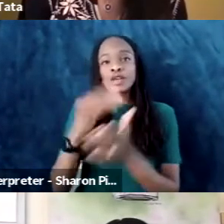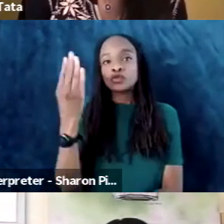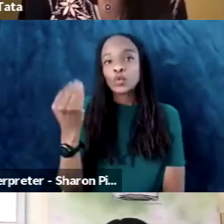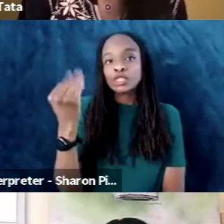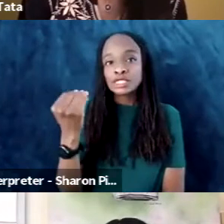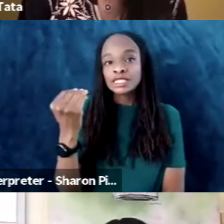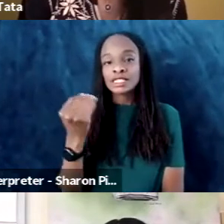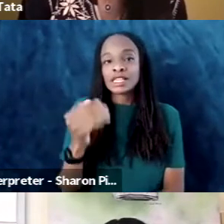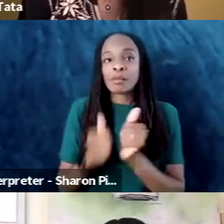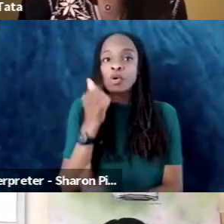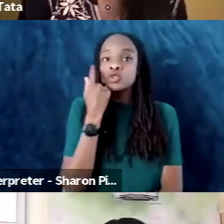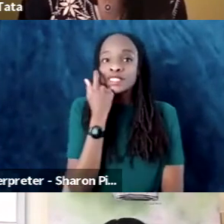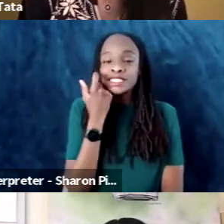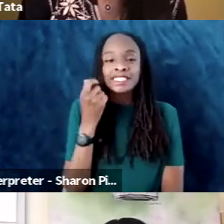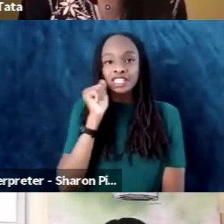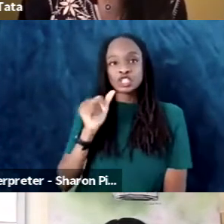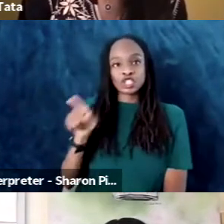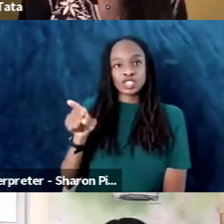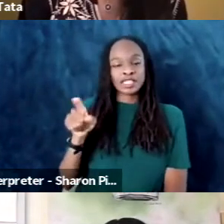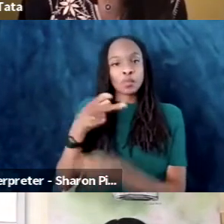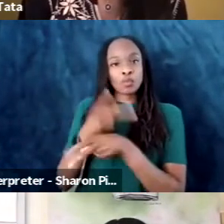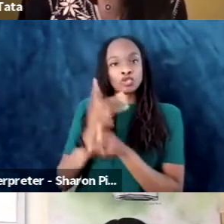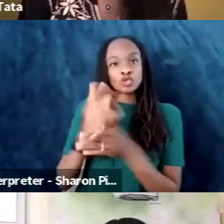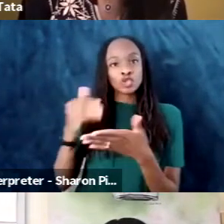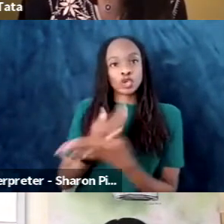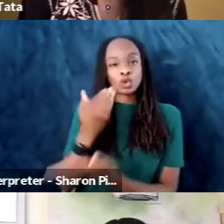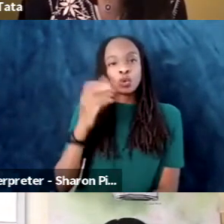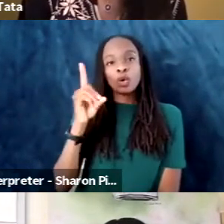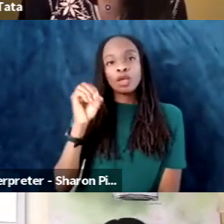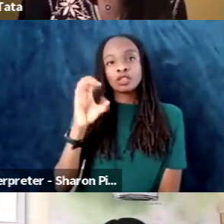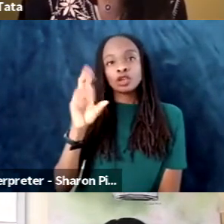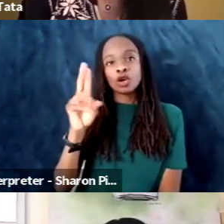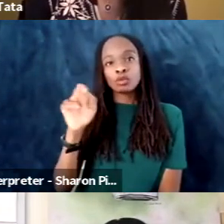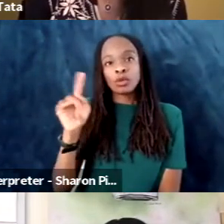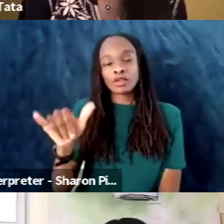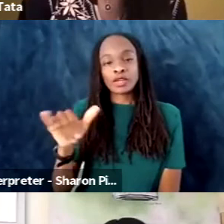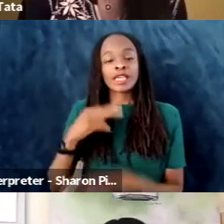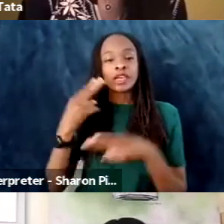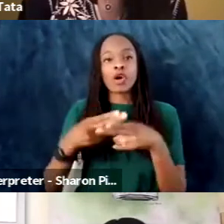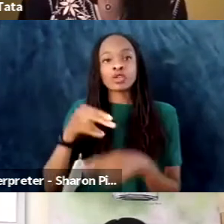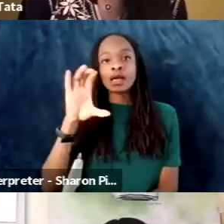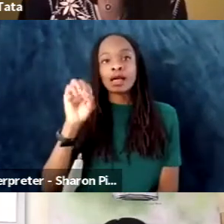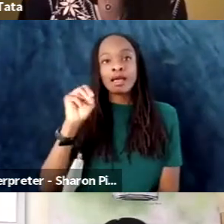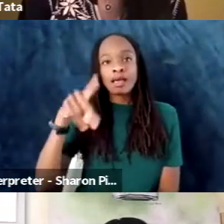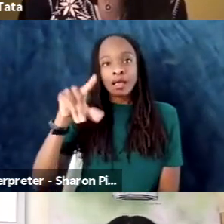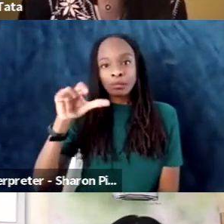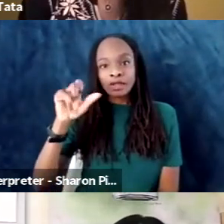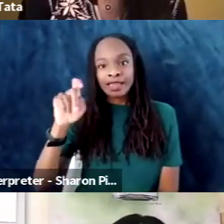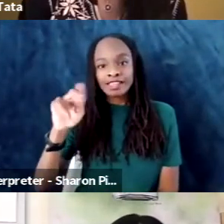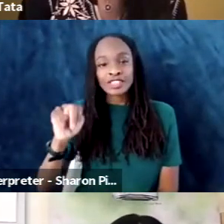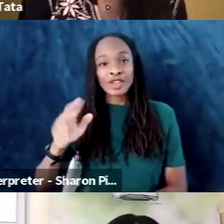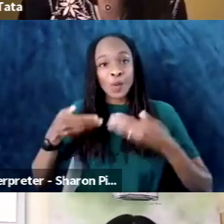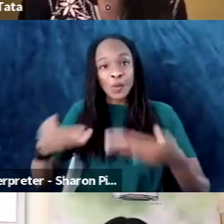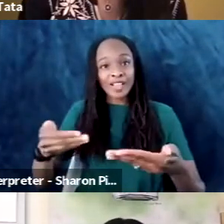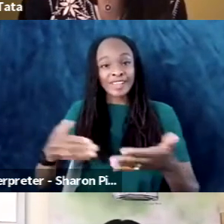recently, she has produced a new documentary called Complexion. Nina, welcome, and we will throw it to